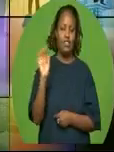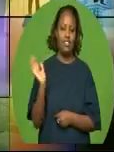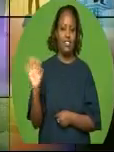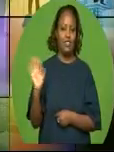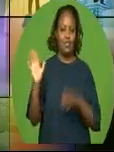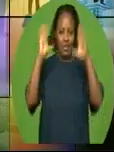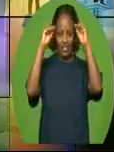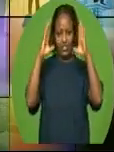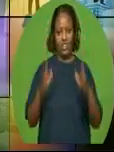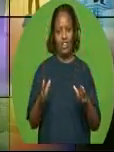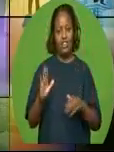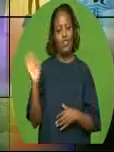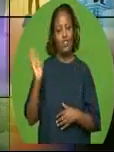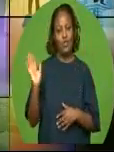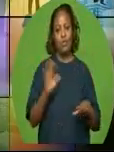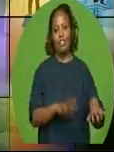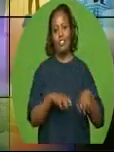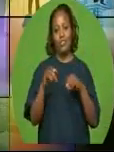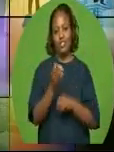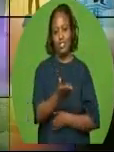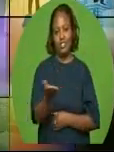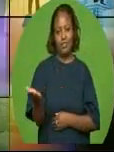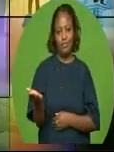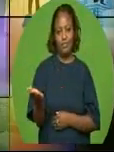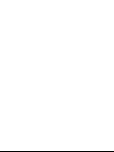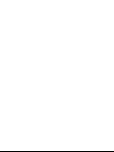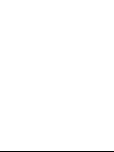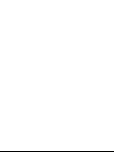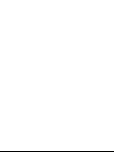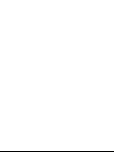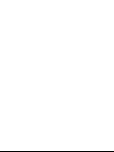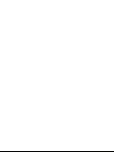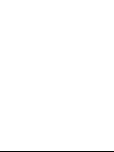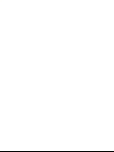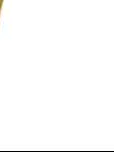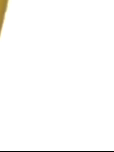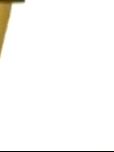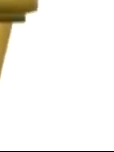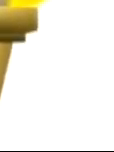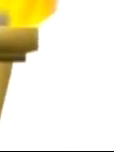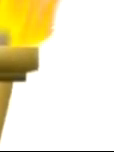Until then, goodbye teacher, goodbye students.